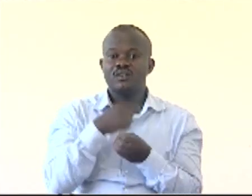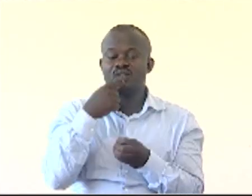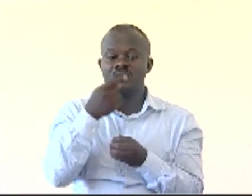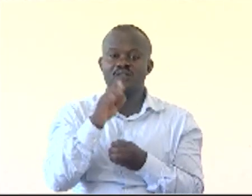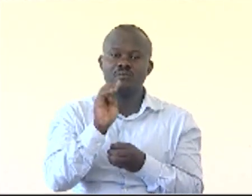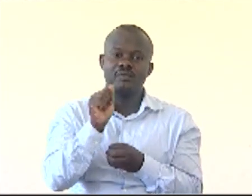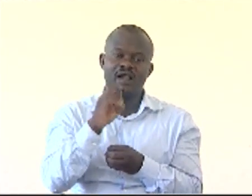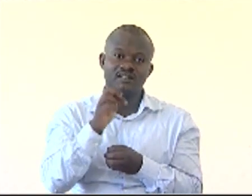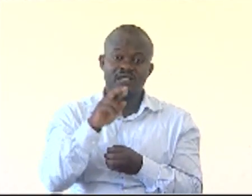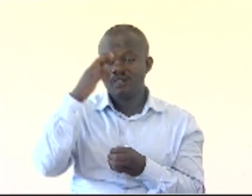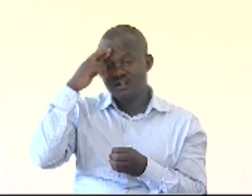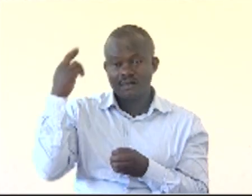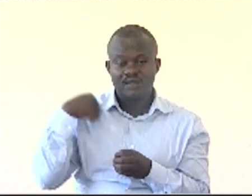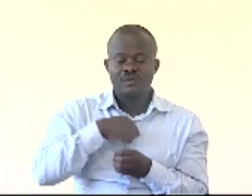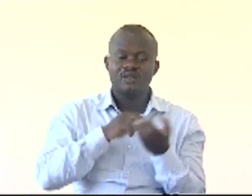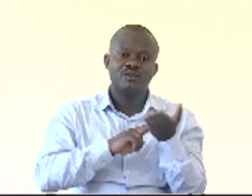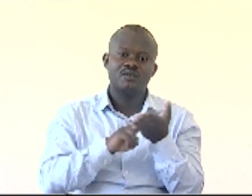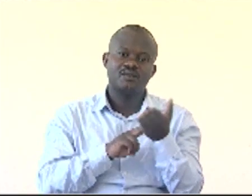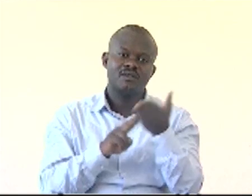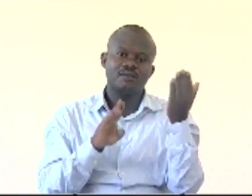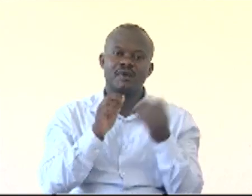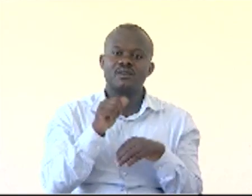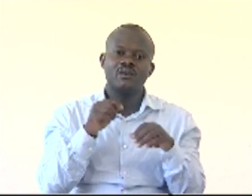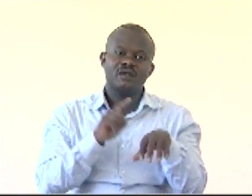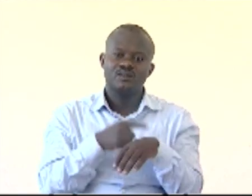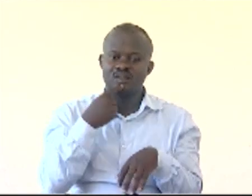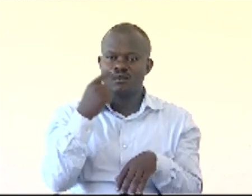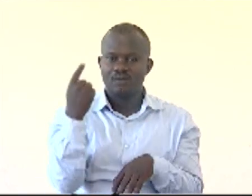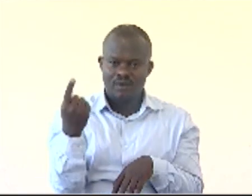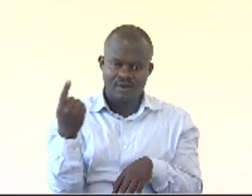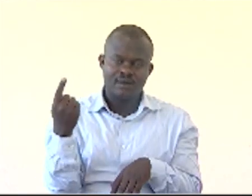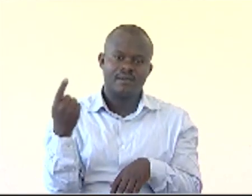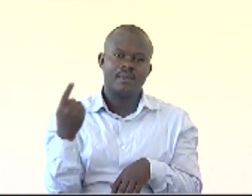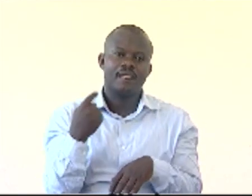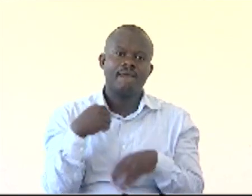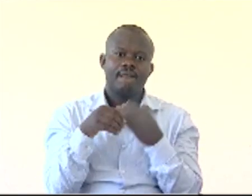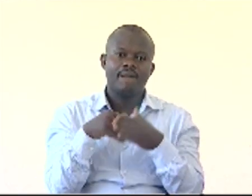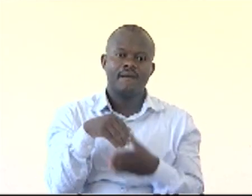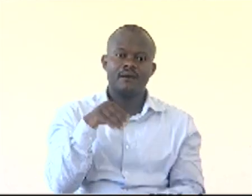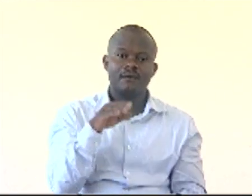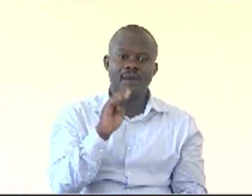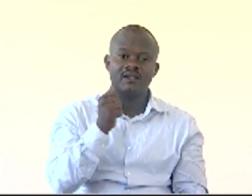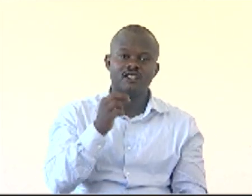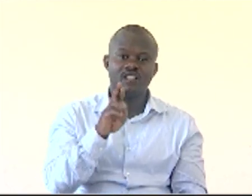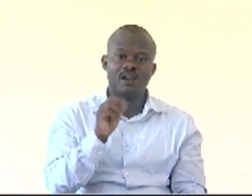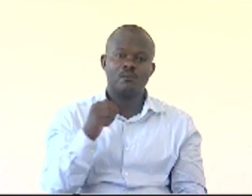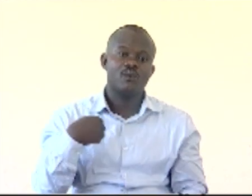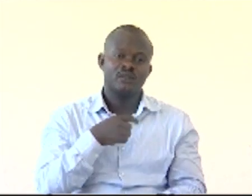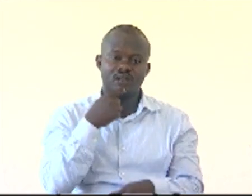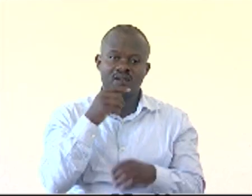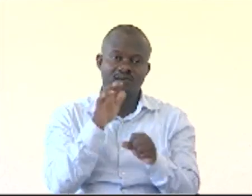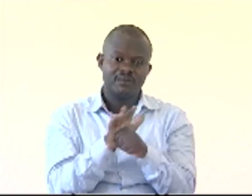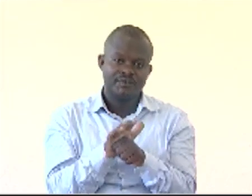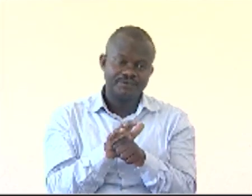bacterium. Remember, we use bacterium when we mean one and bacteria when we mean many. Organisms